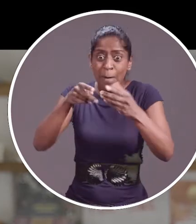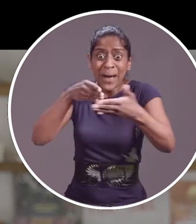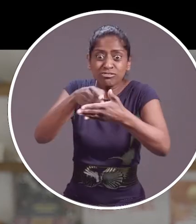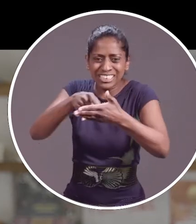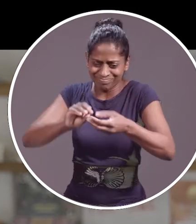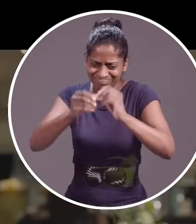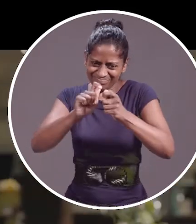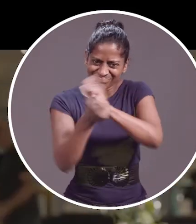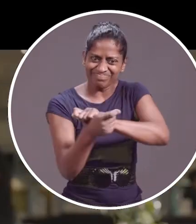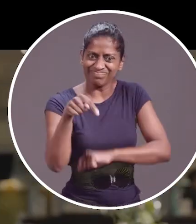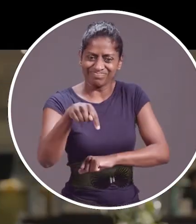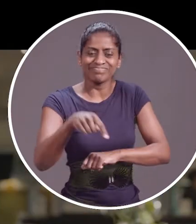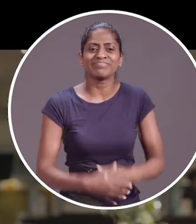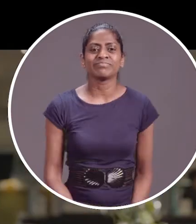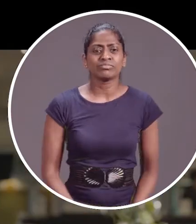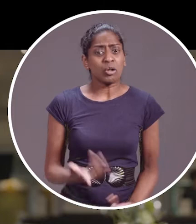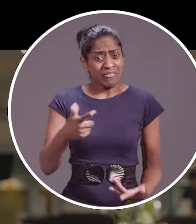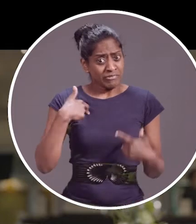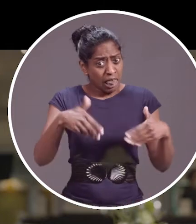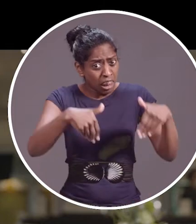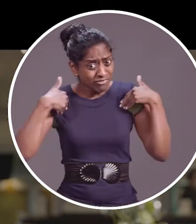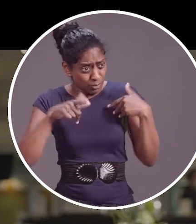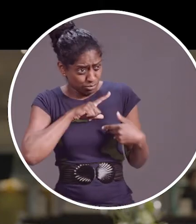barrier. Yeah. Did you ever feel